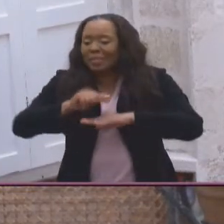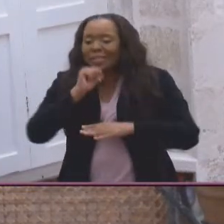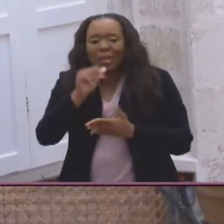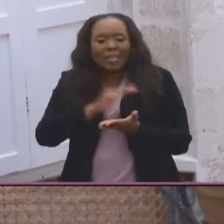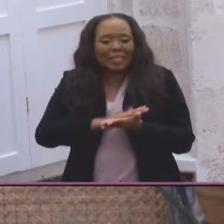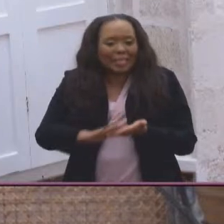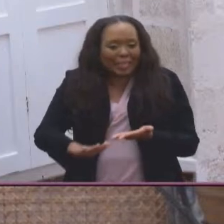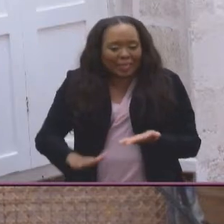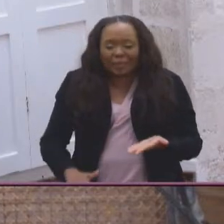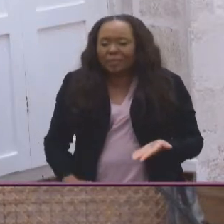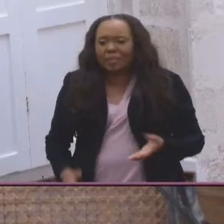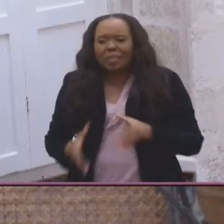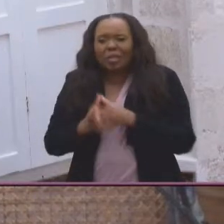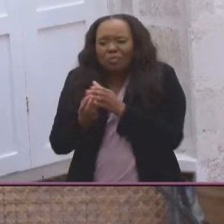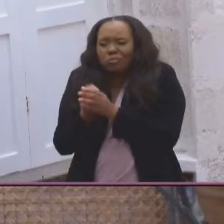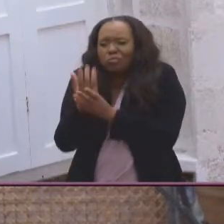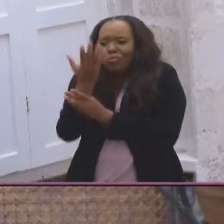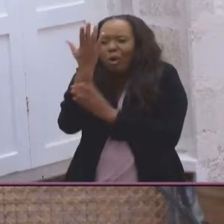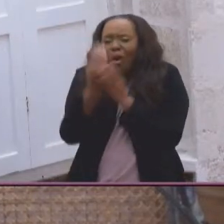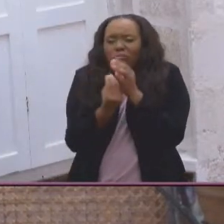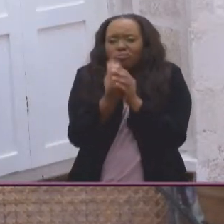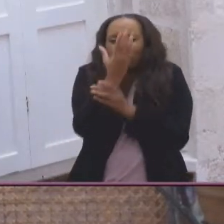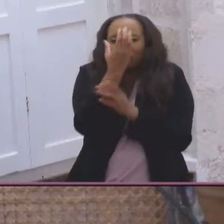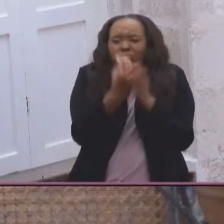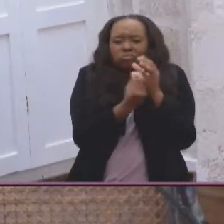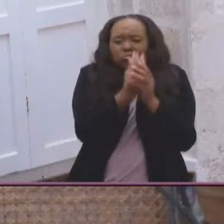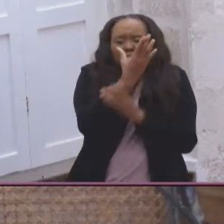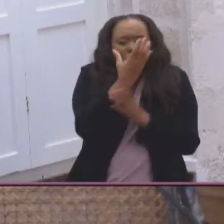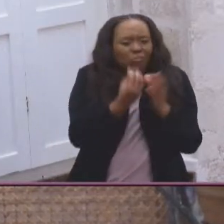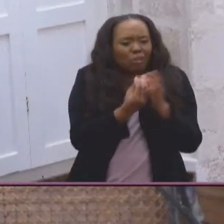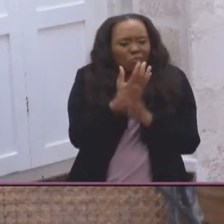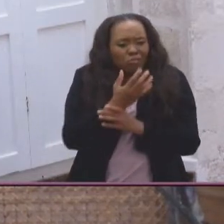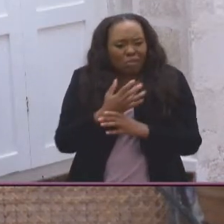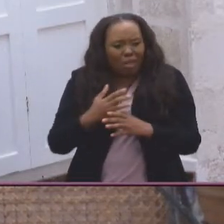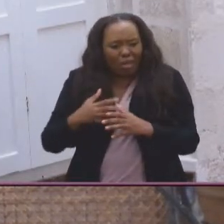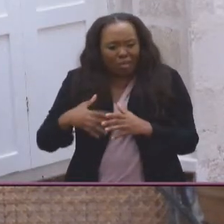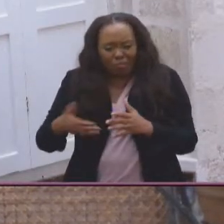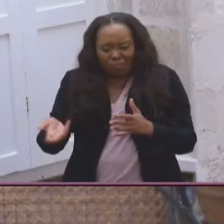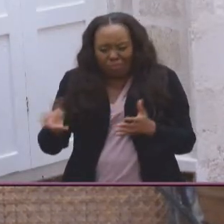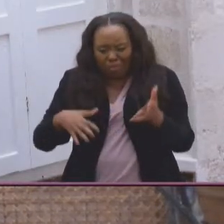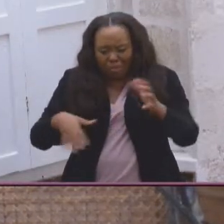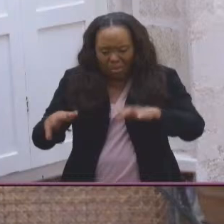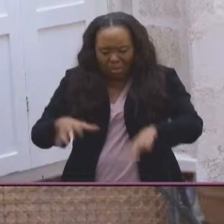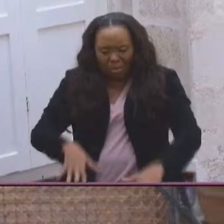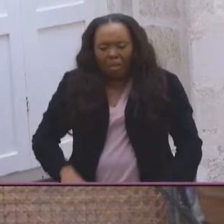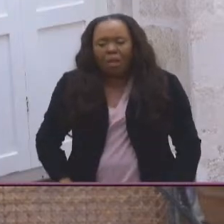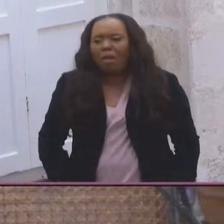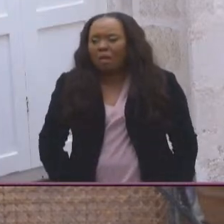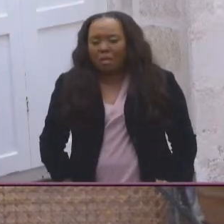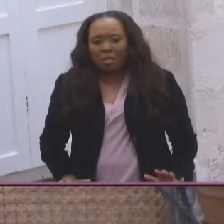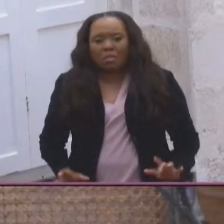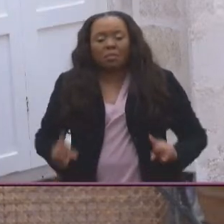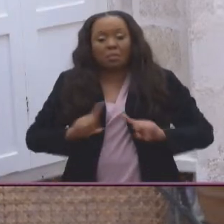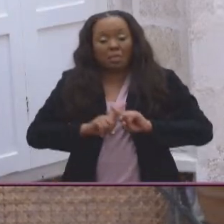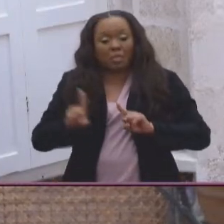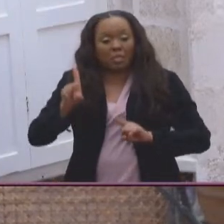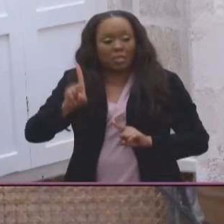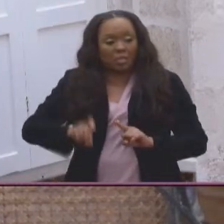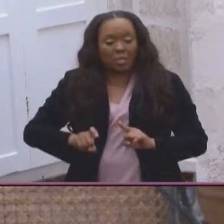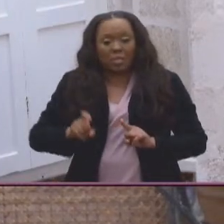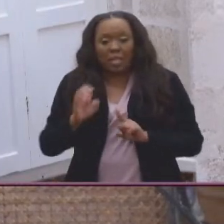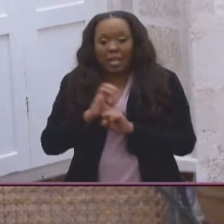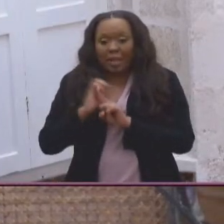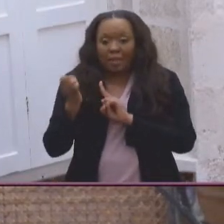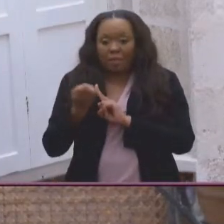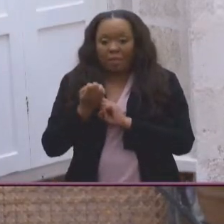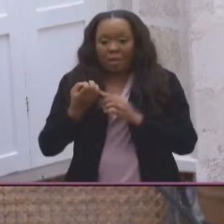more robust environmental health service officers at the community level who will be able to